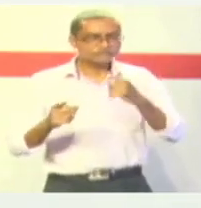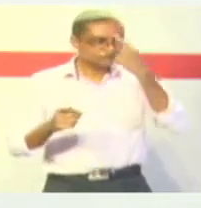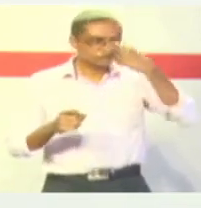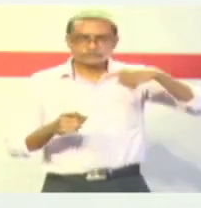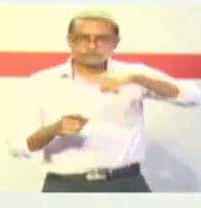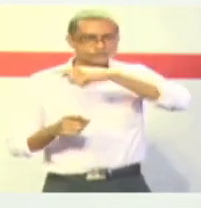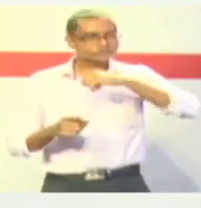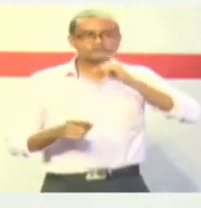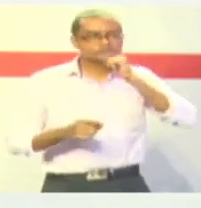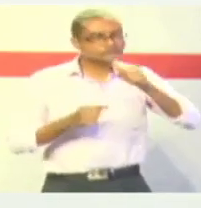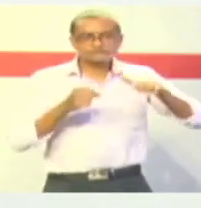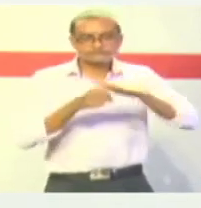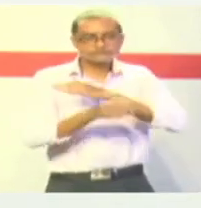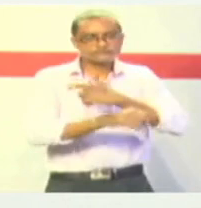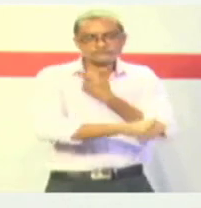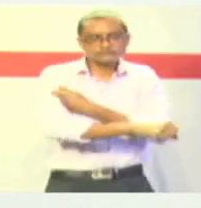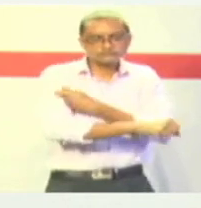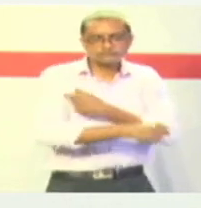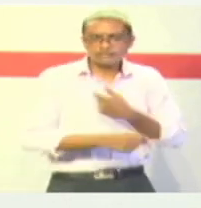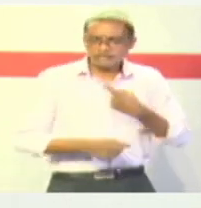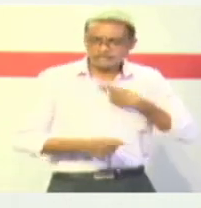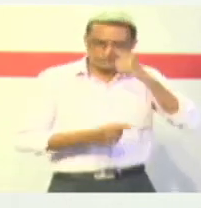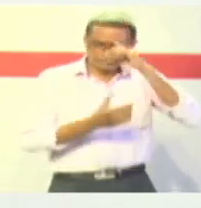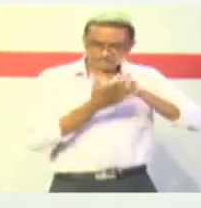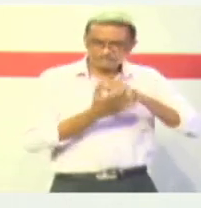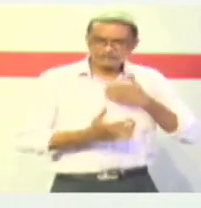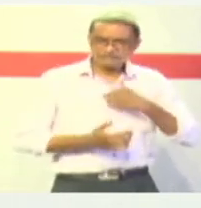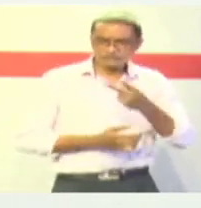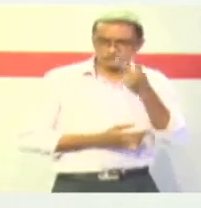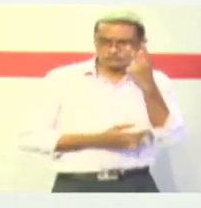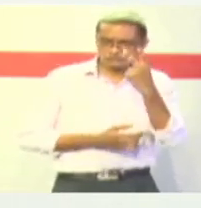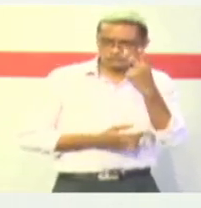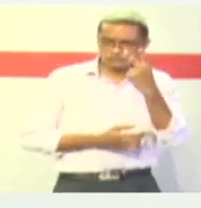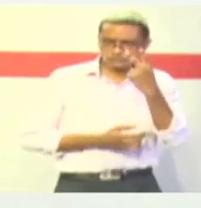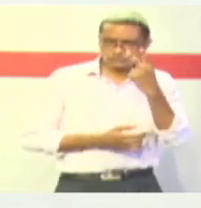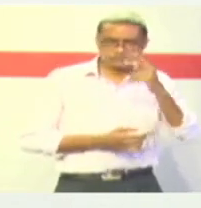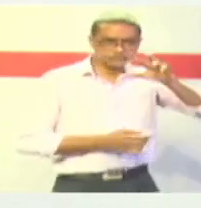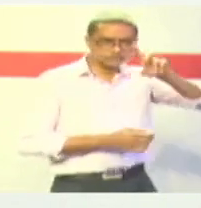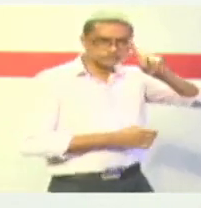fully vaccinated people. I believe we have had 2